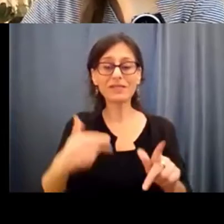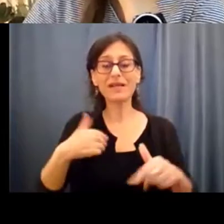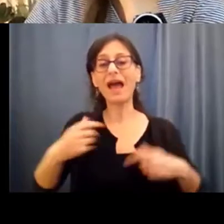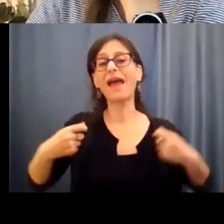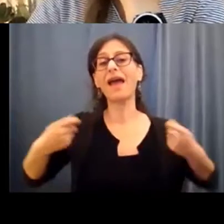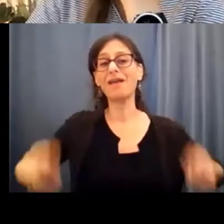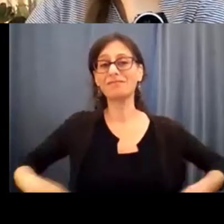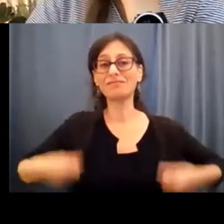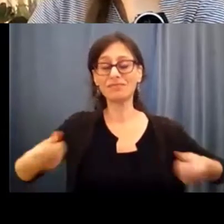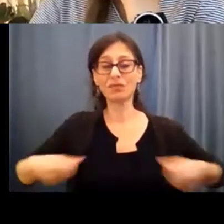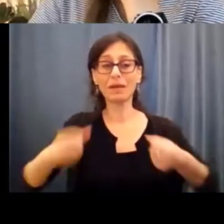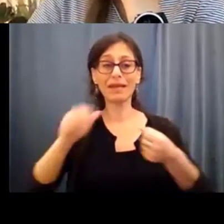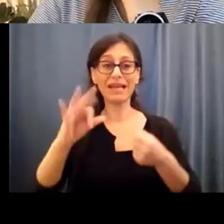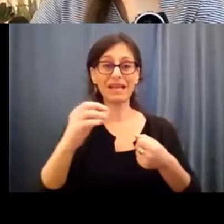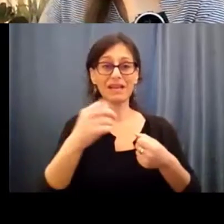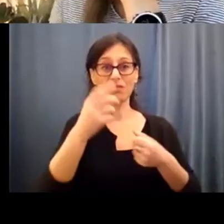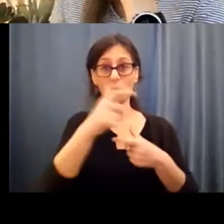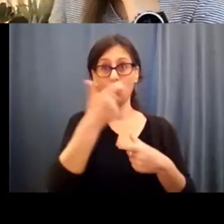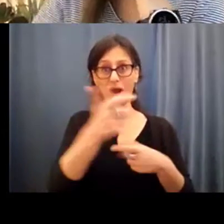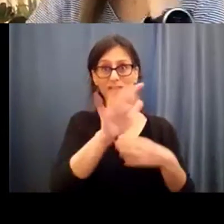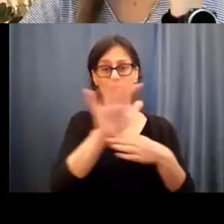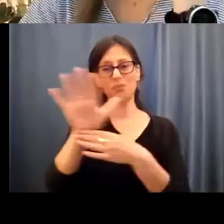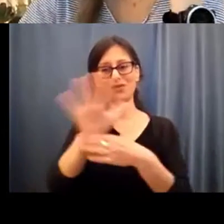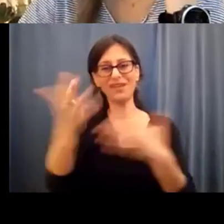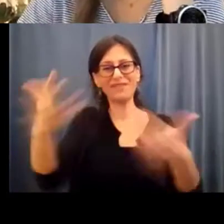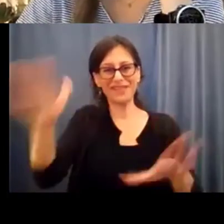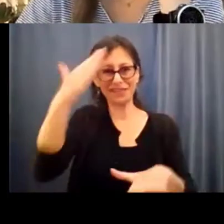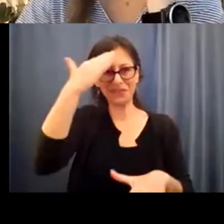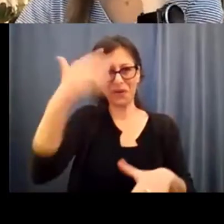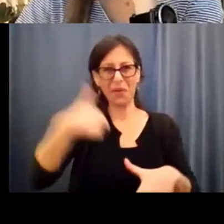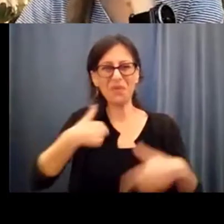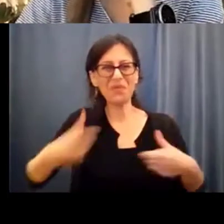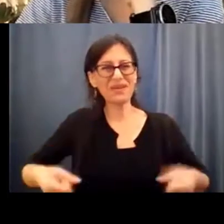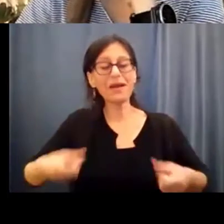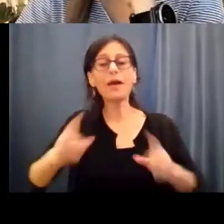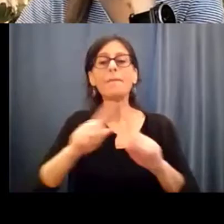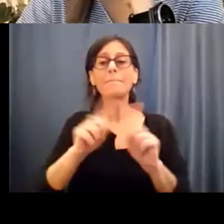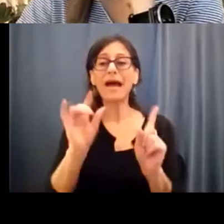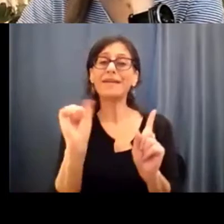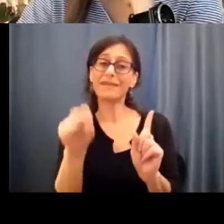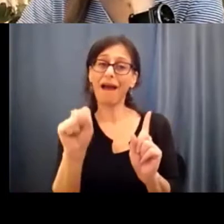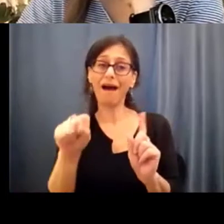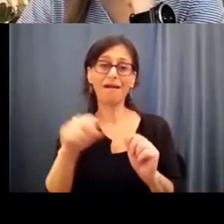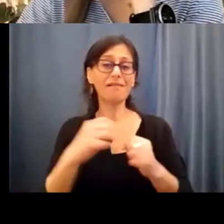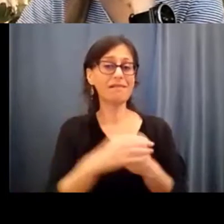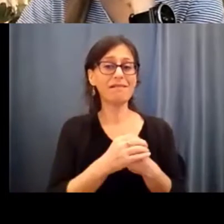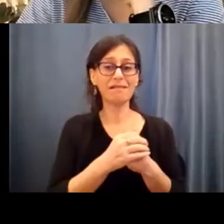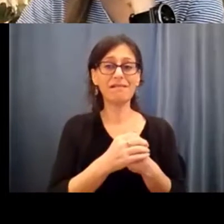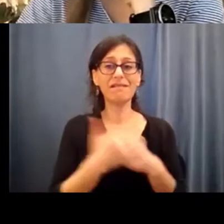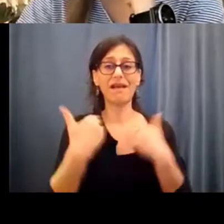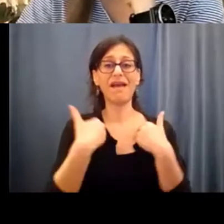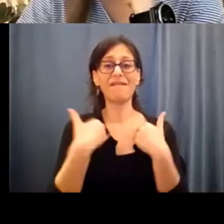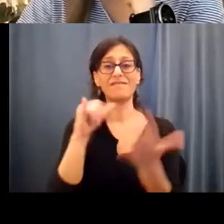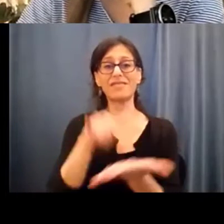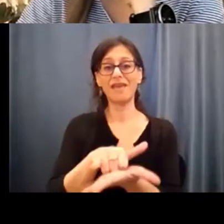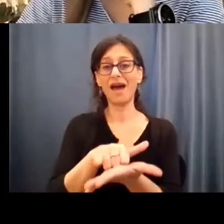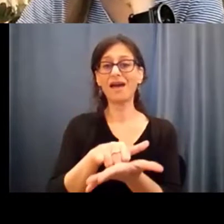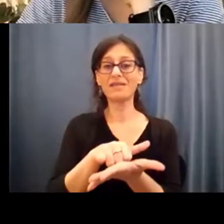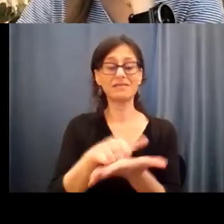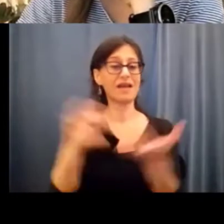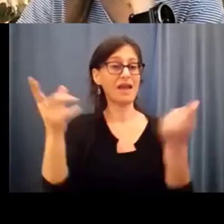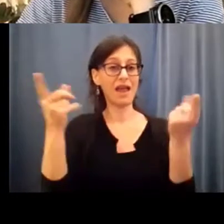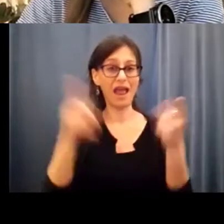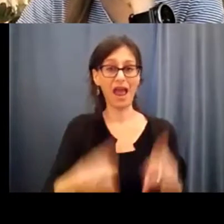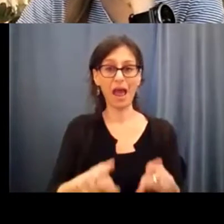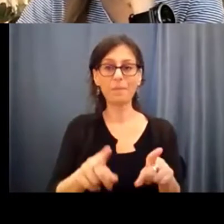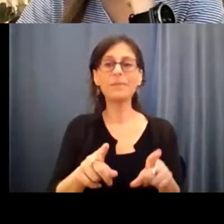can't tell, but if you saw the film, you already know. So yeah, I mean, having that